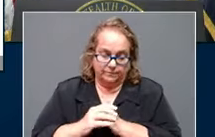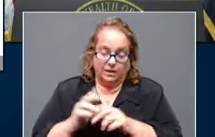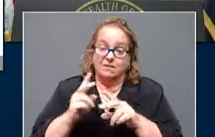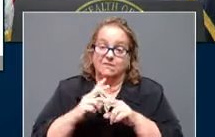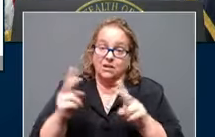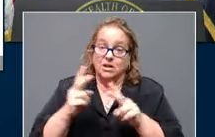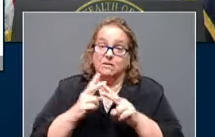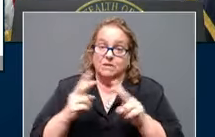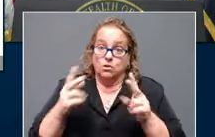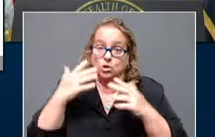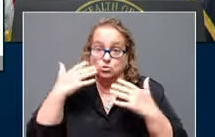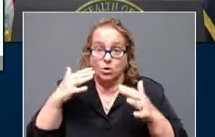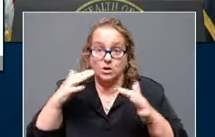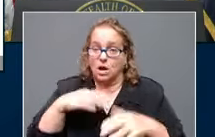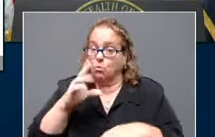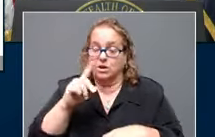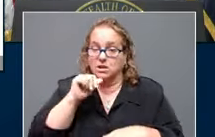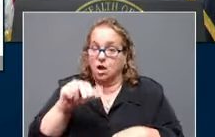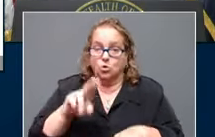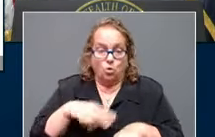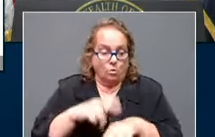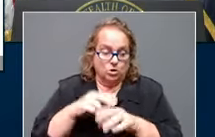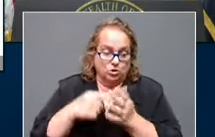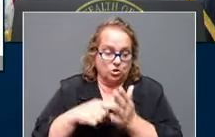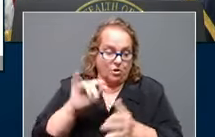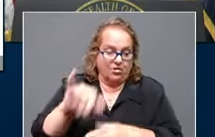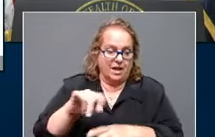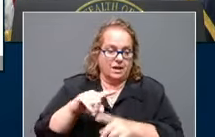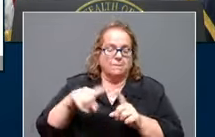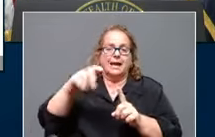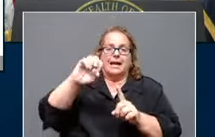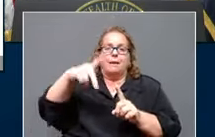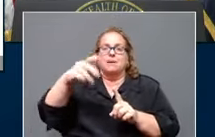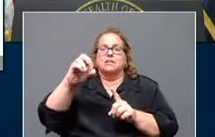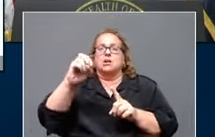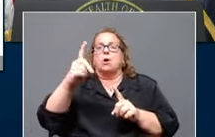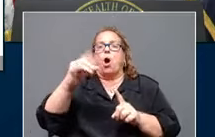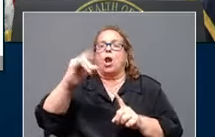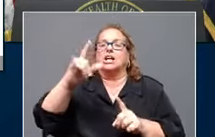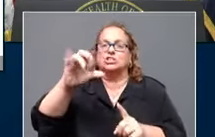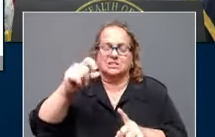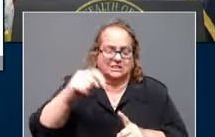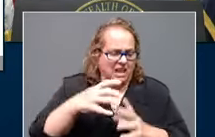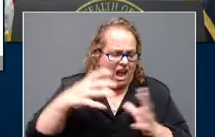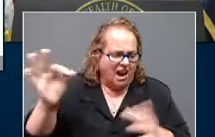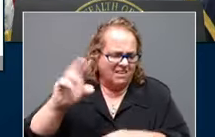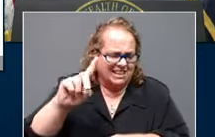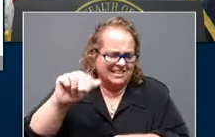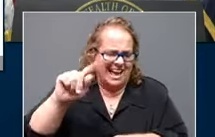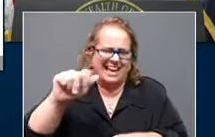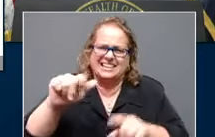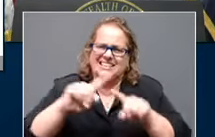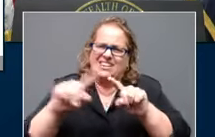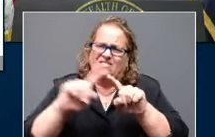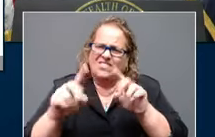life. And you can see they were much more separated in the middle. The younger folks weren't getting as infected because they weren't at school.